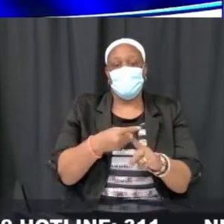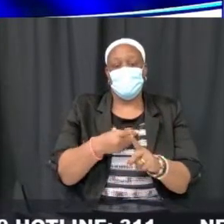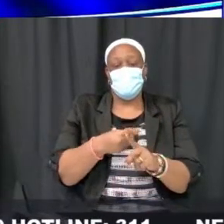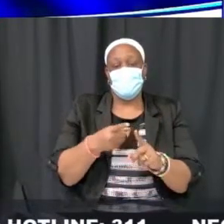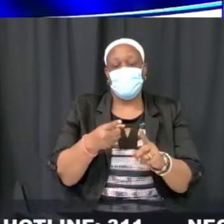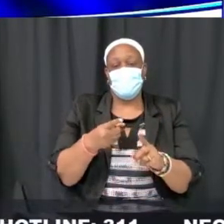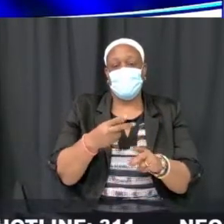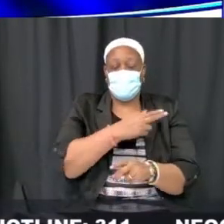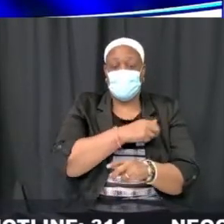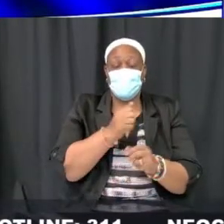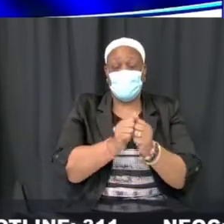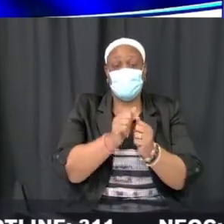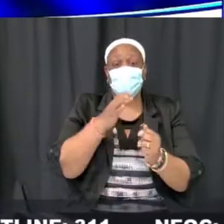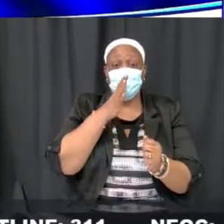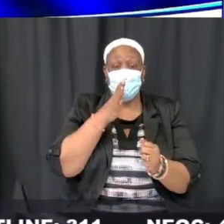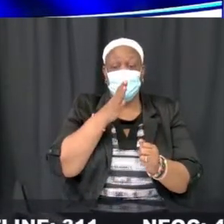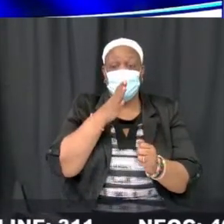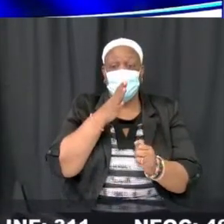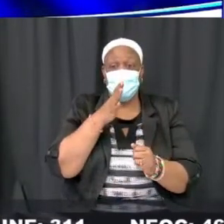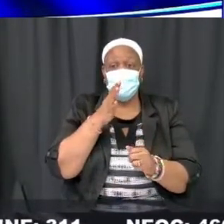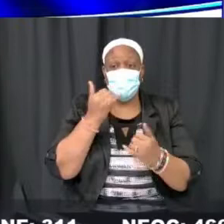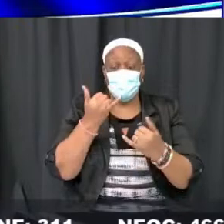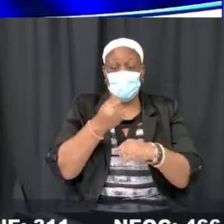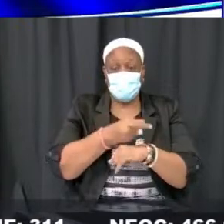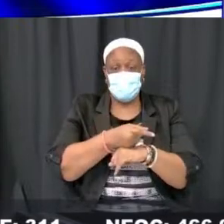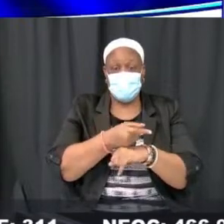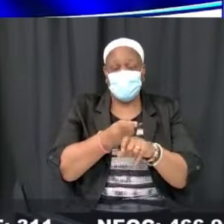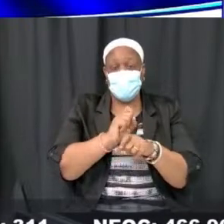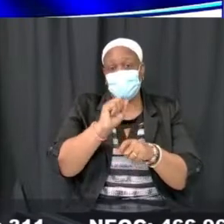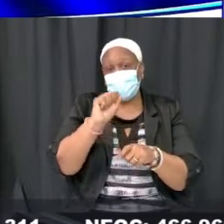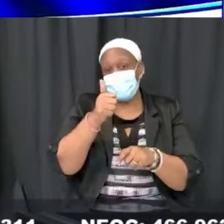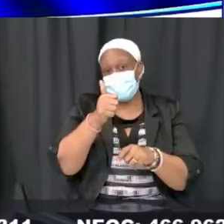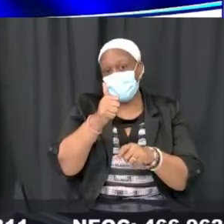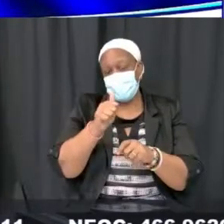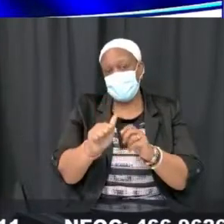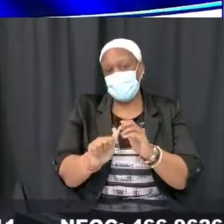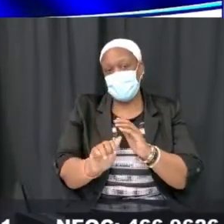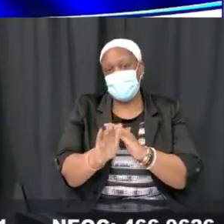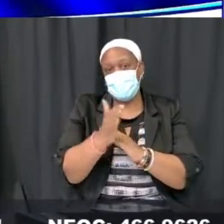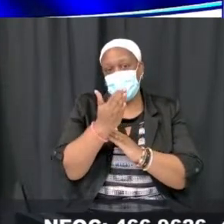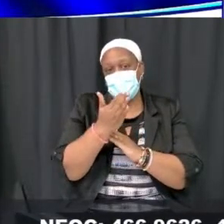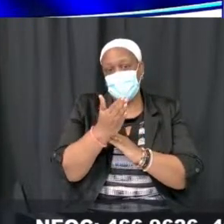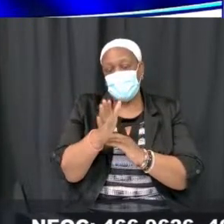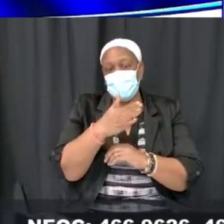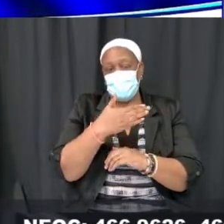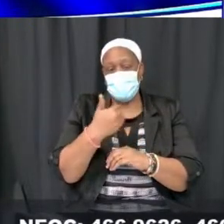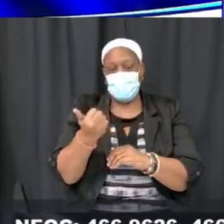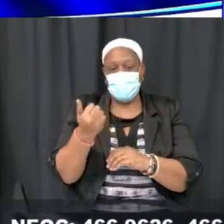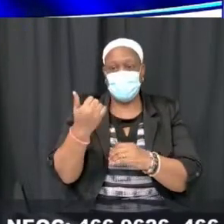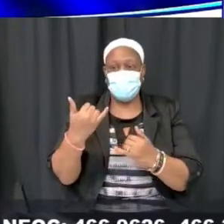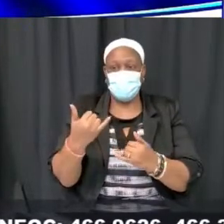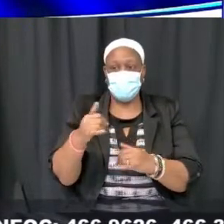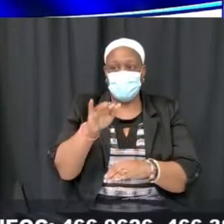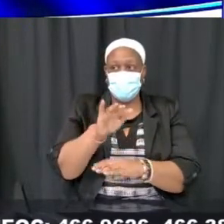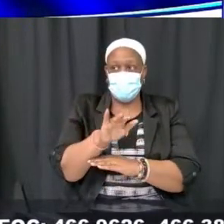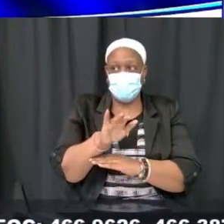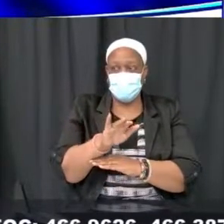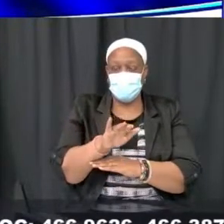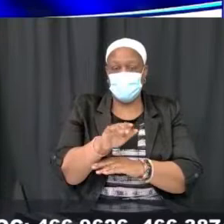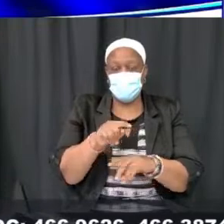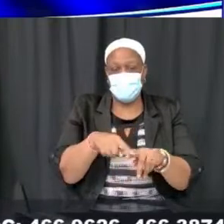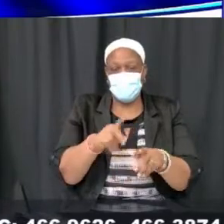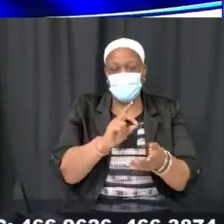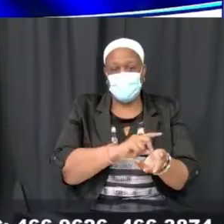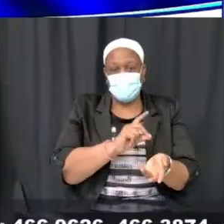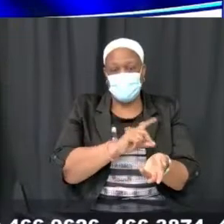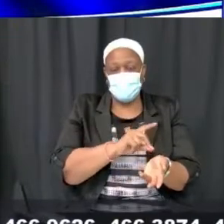and I must commend the professionalism exercised by Dr. Isaac, Dr. Blanco,